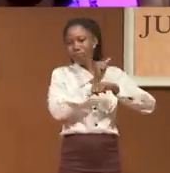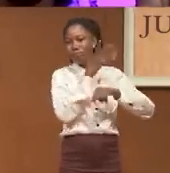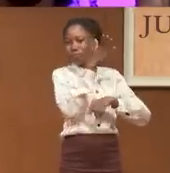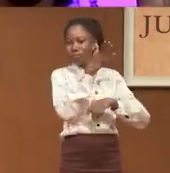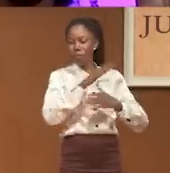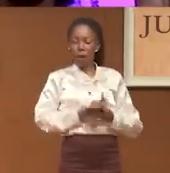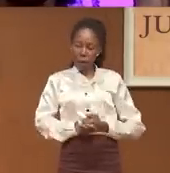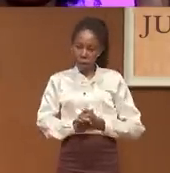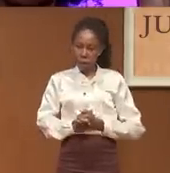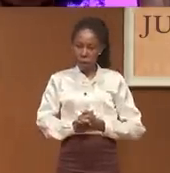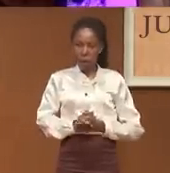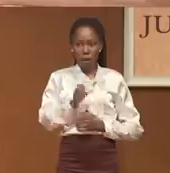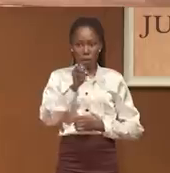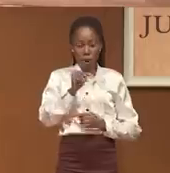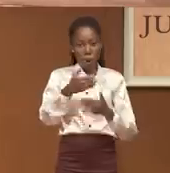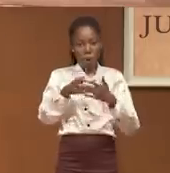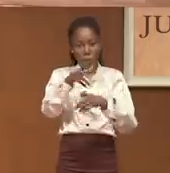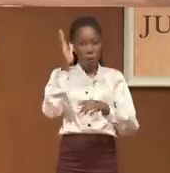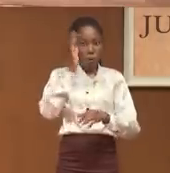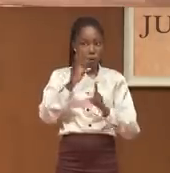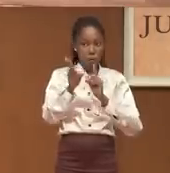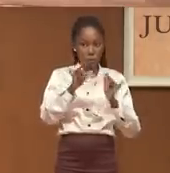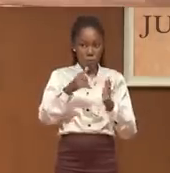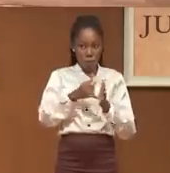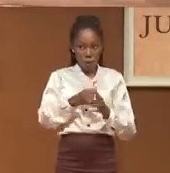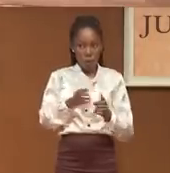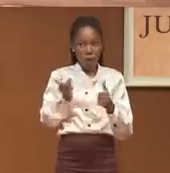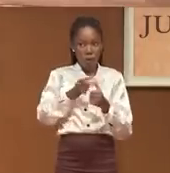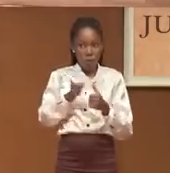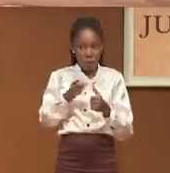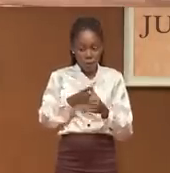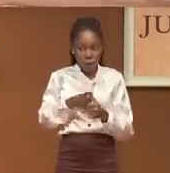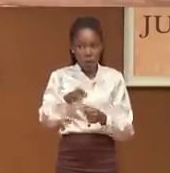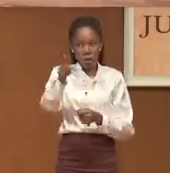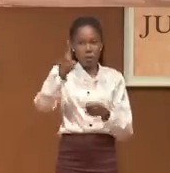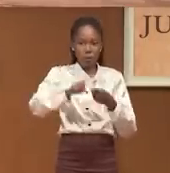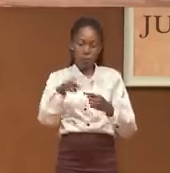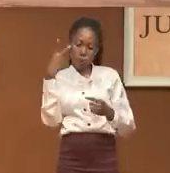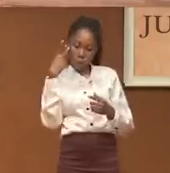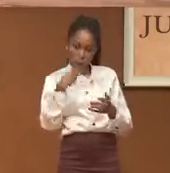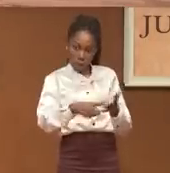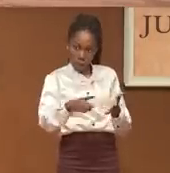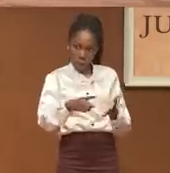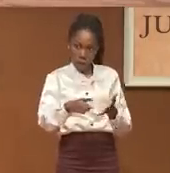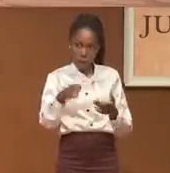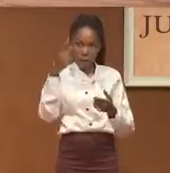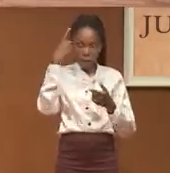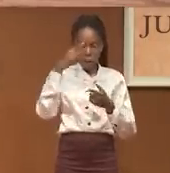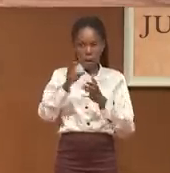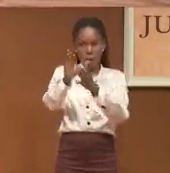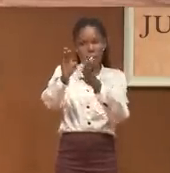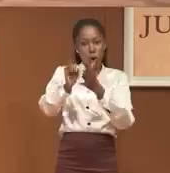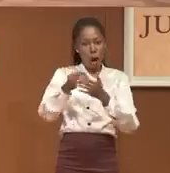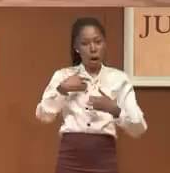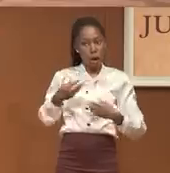okay, first thing first. Before I would do that, let me even find out the veracity of his claim. So we have an office in